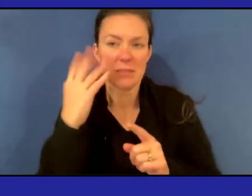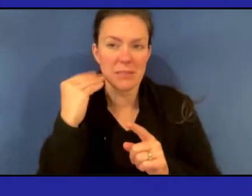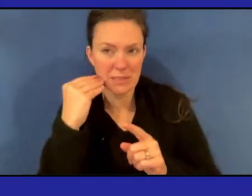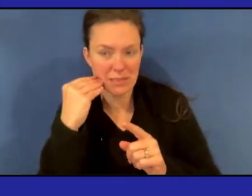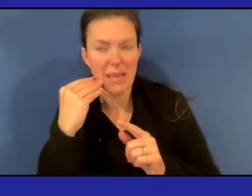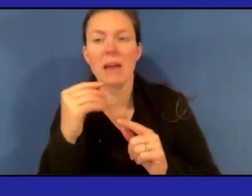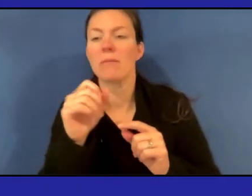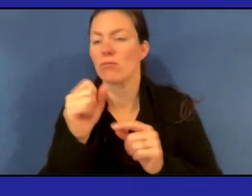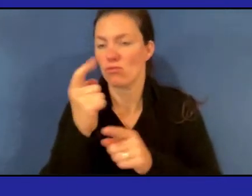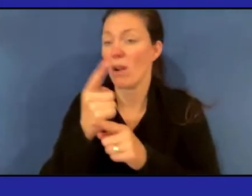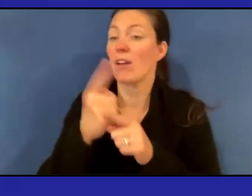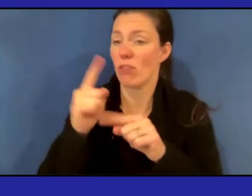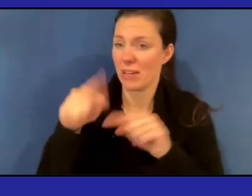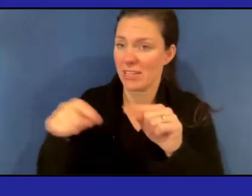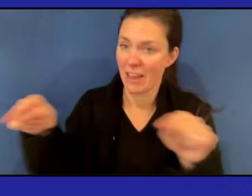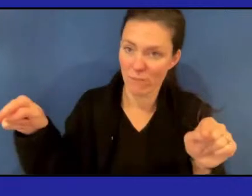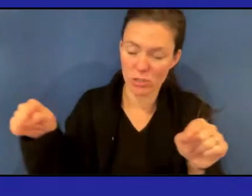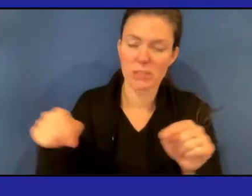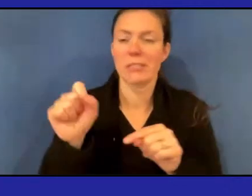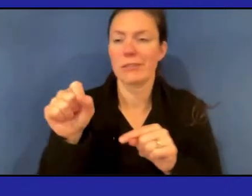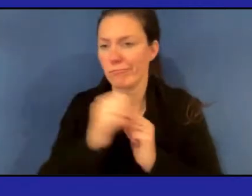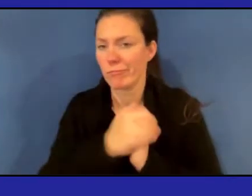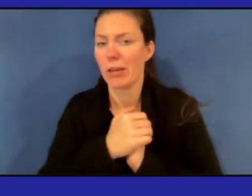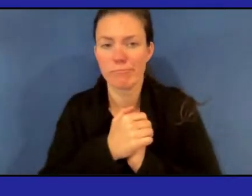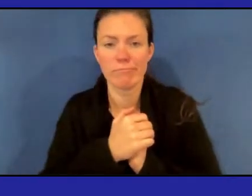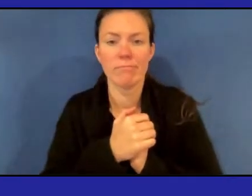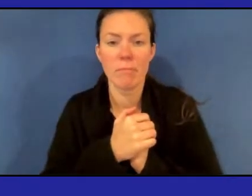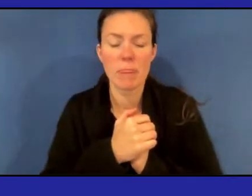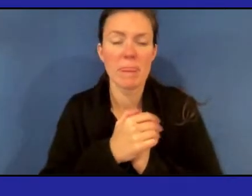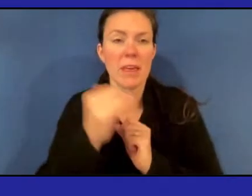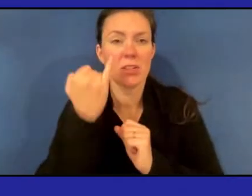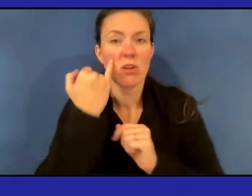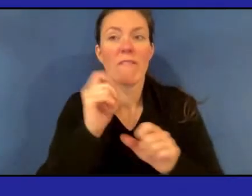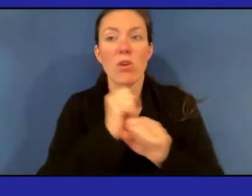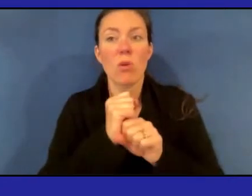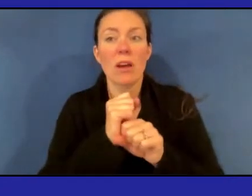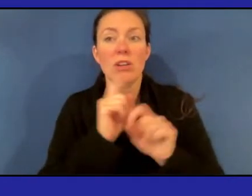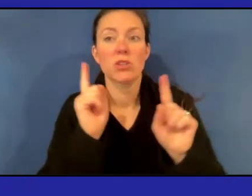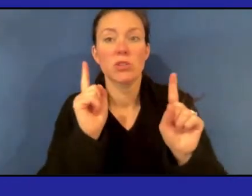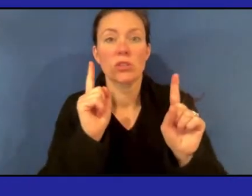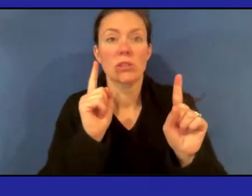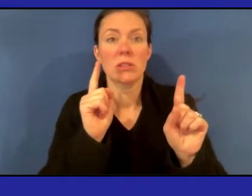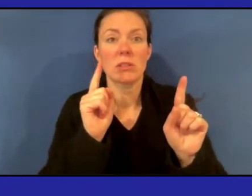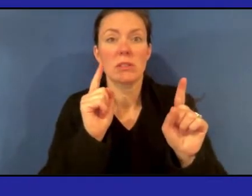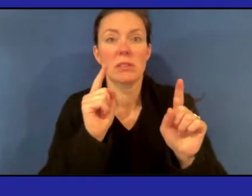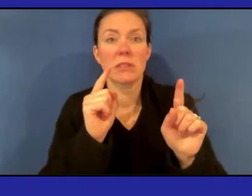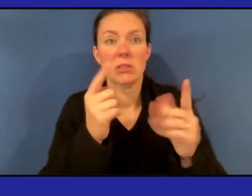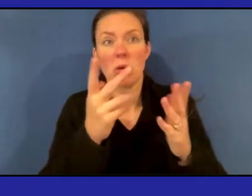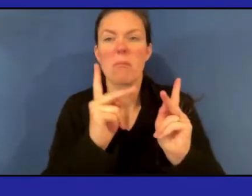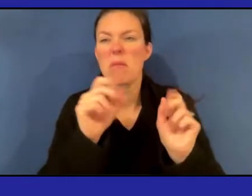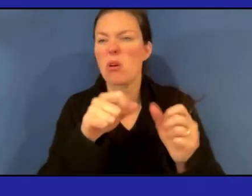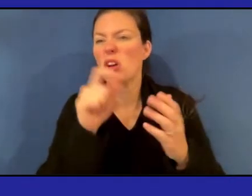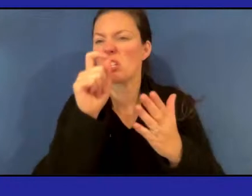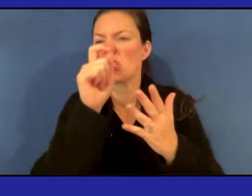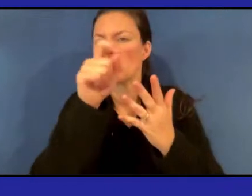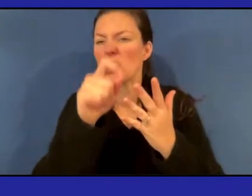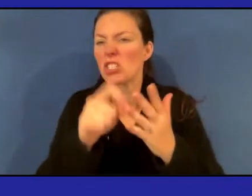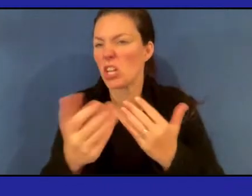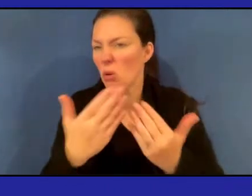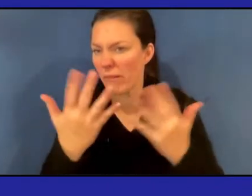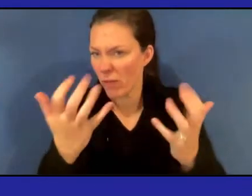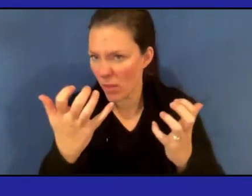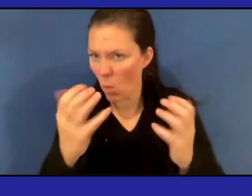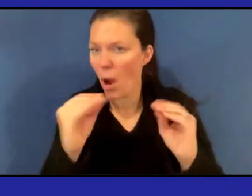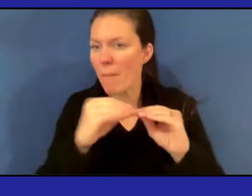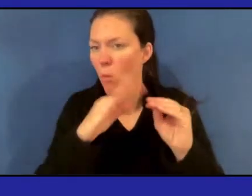diversity, yeah. right? So if you actually went to that option, which is people can check whatever it is, And and more then than one. and then